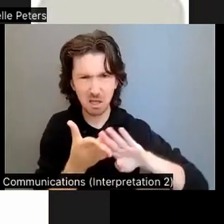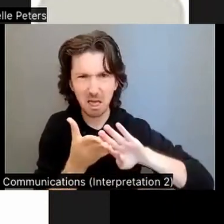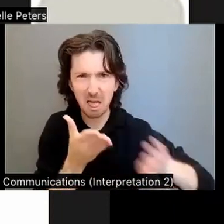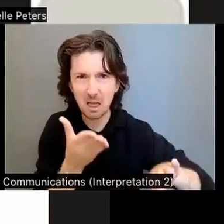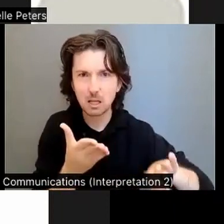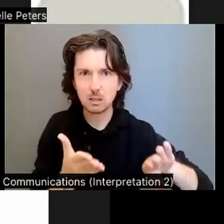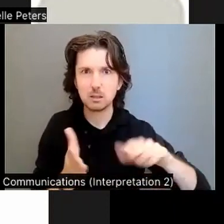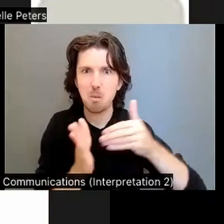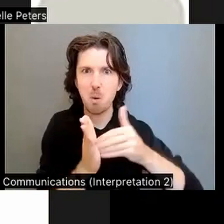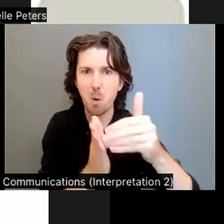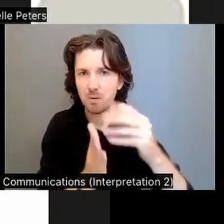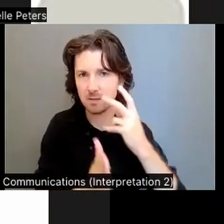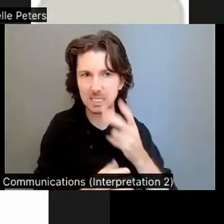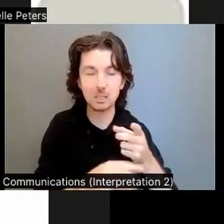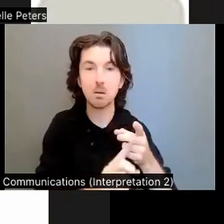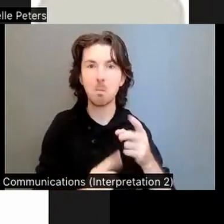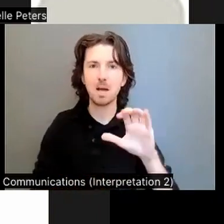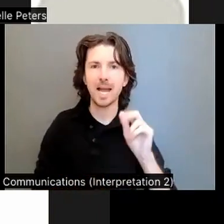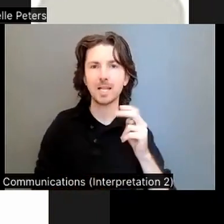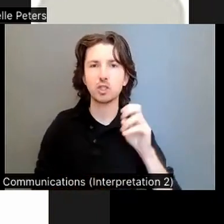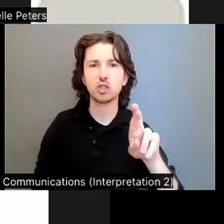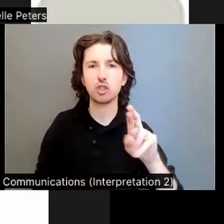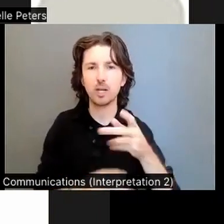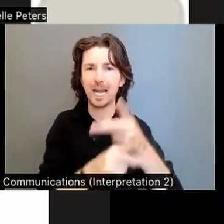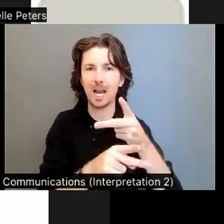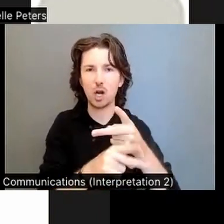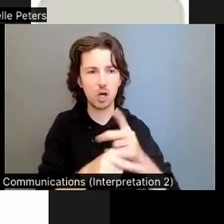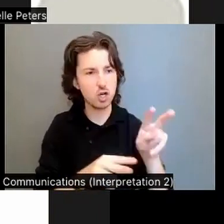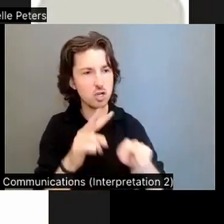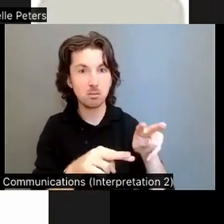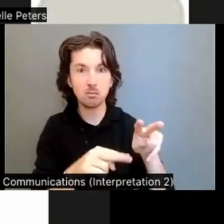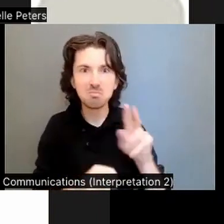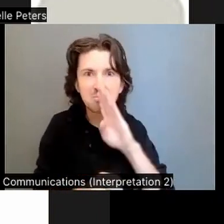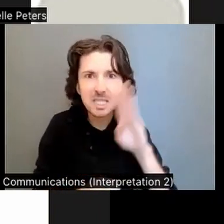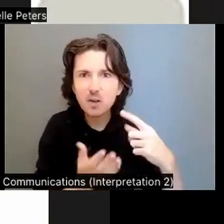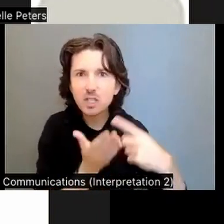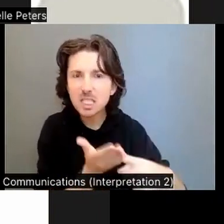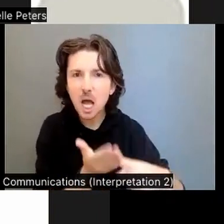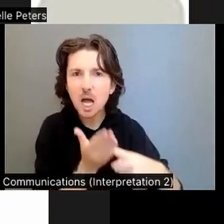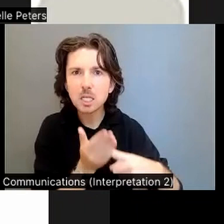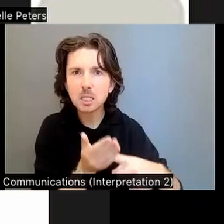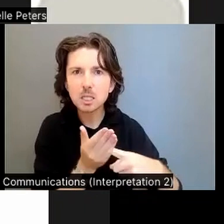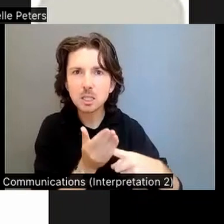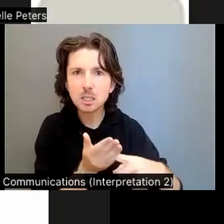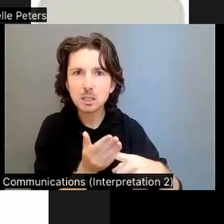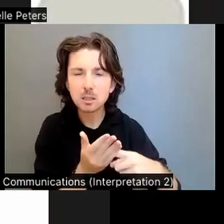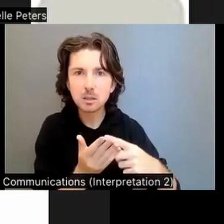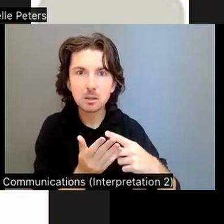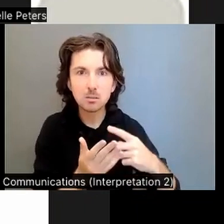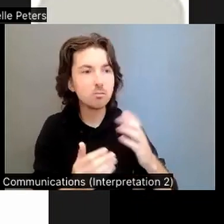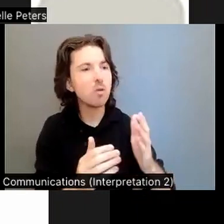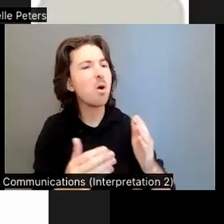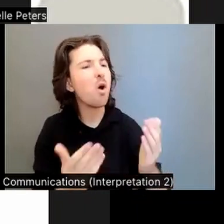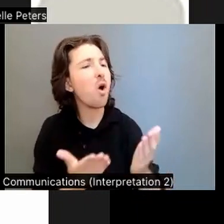cancer care without ever actually talking to that person about it, or actually offering them the opportunity for screening